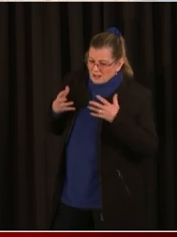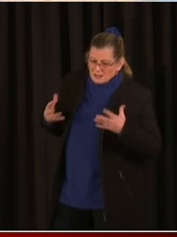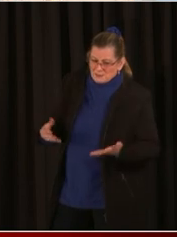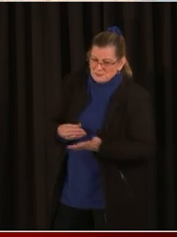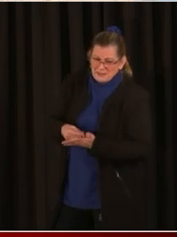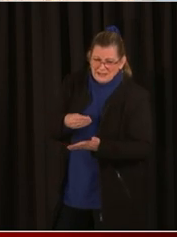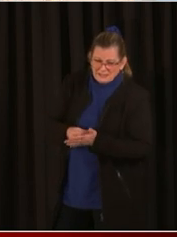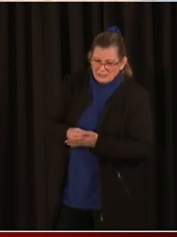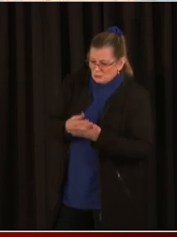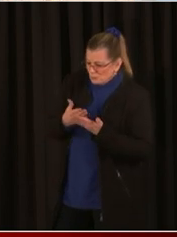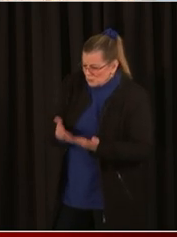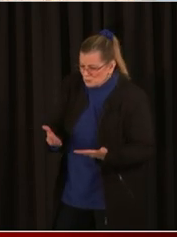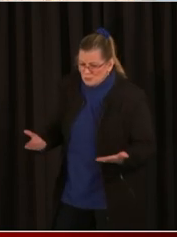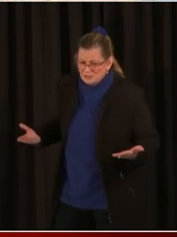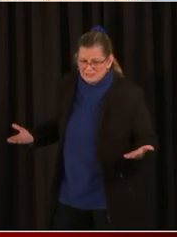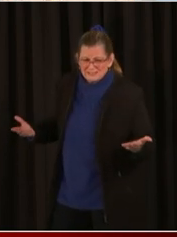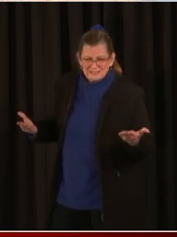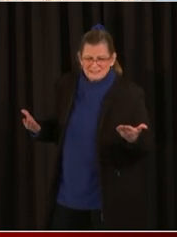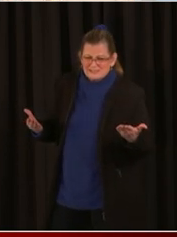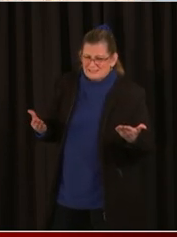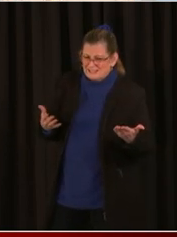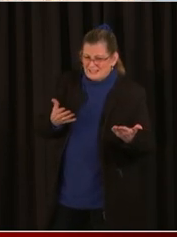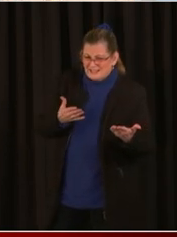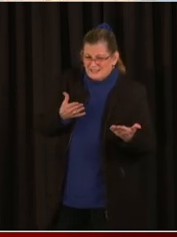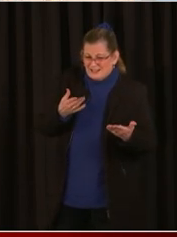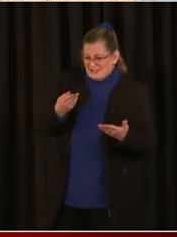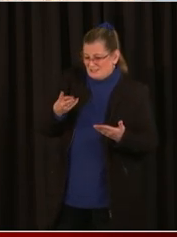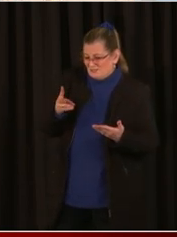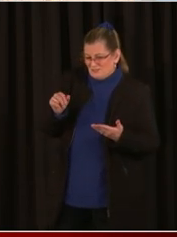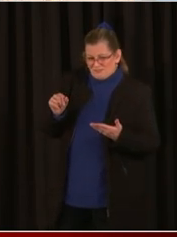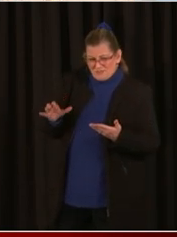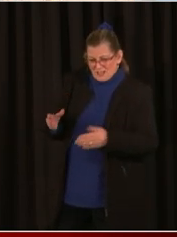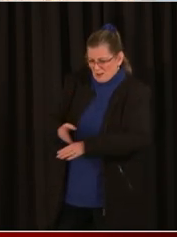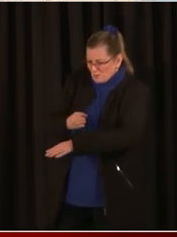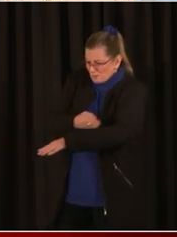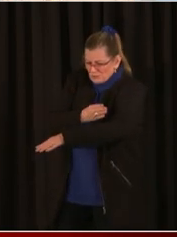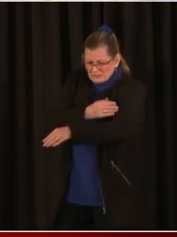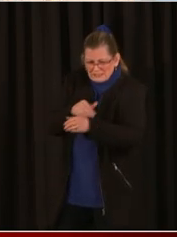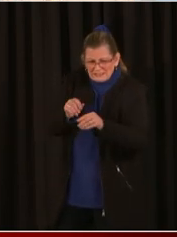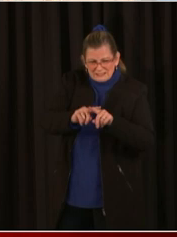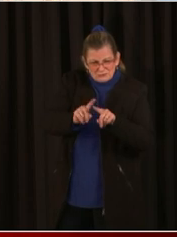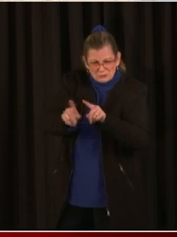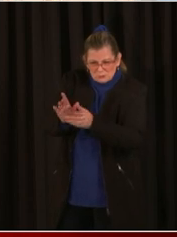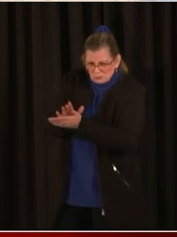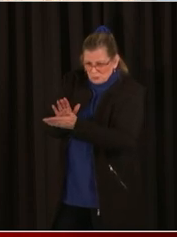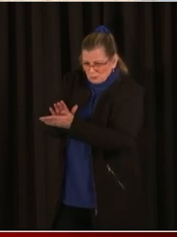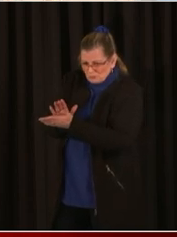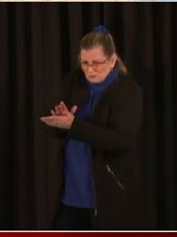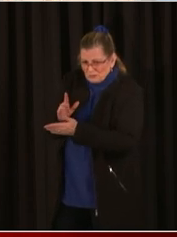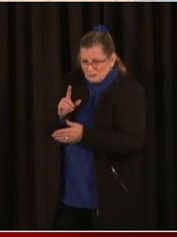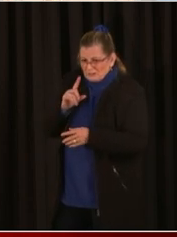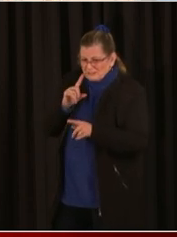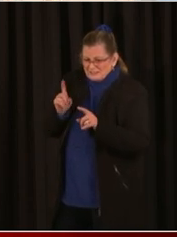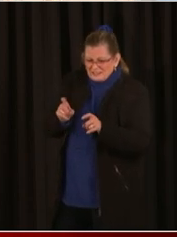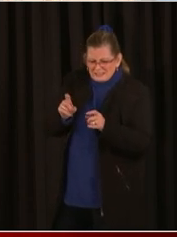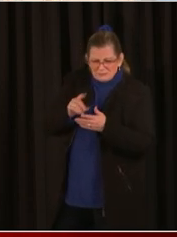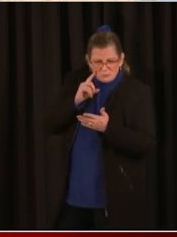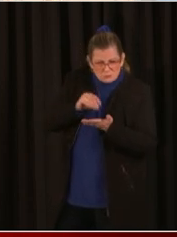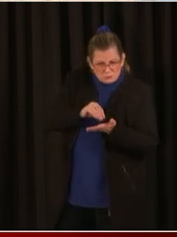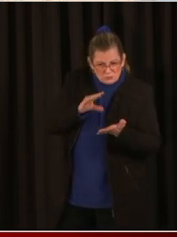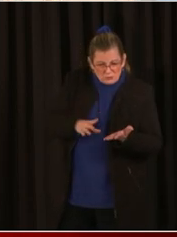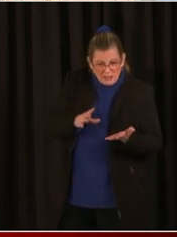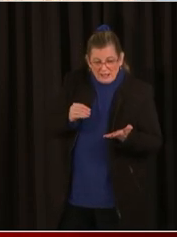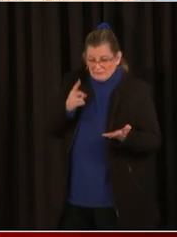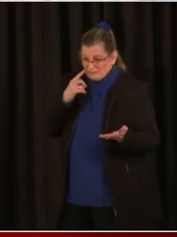of resources into ventilation, into testing for students and